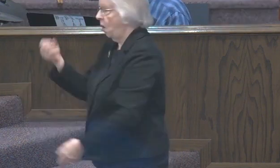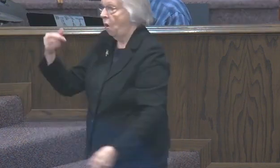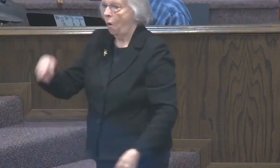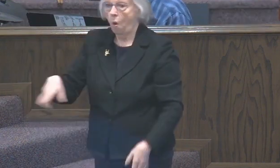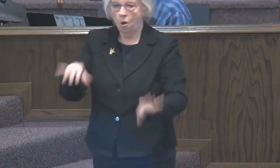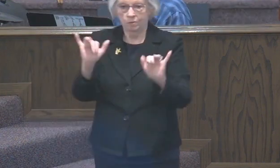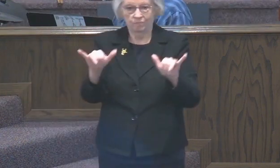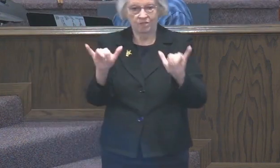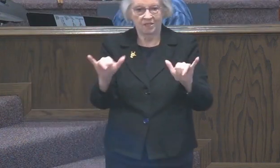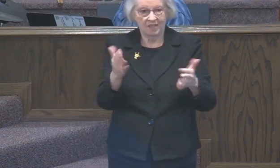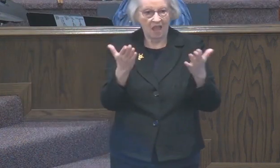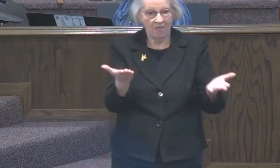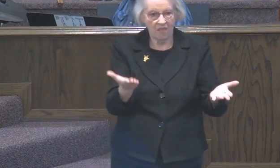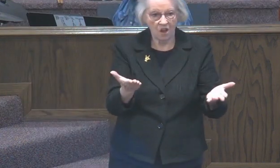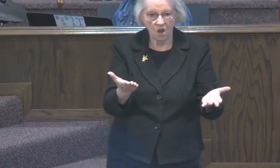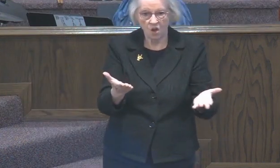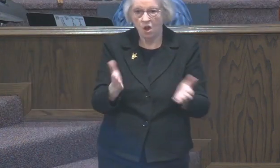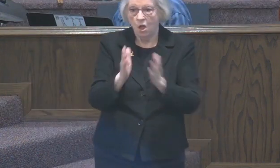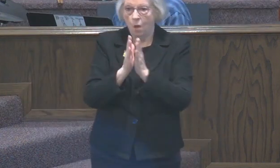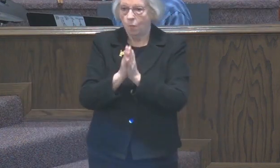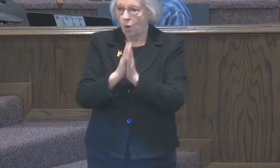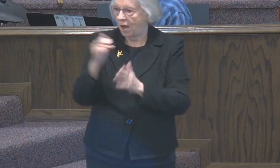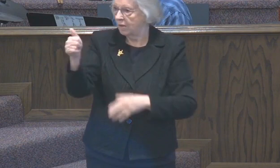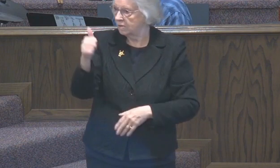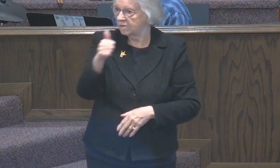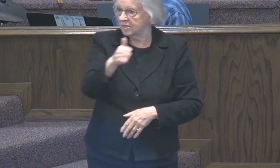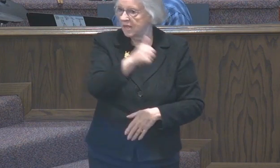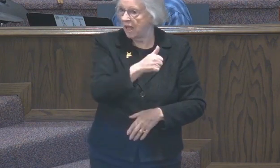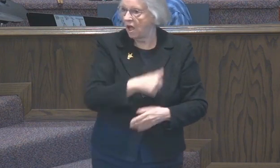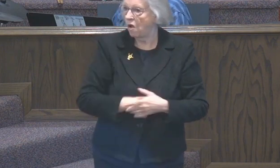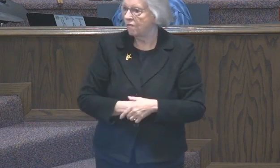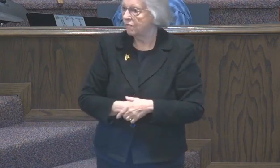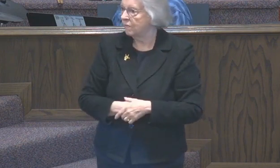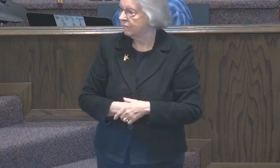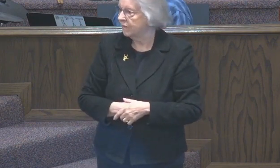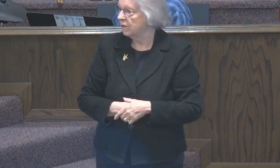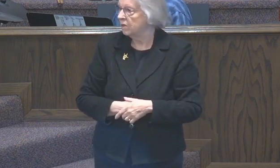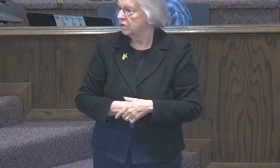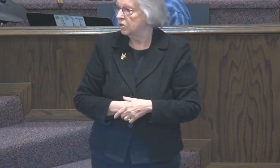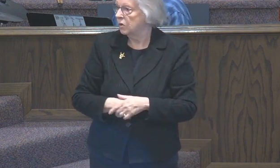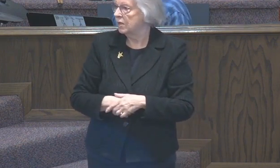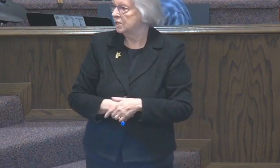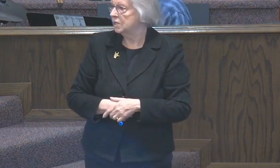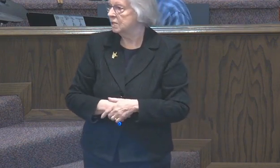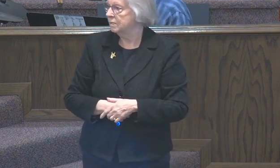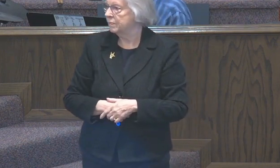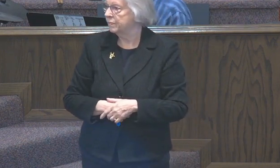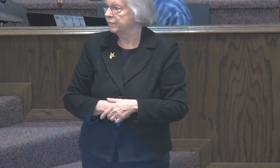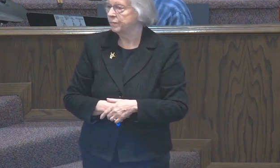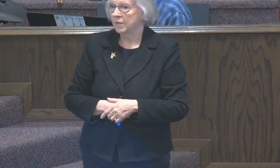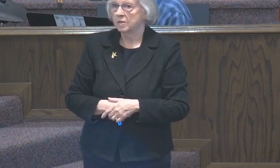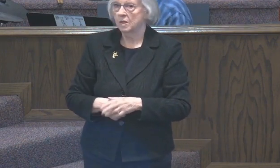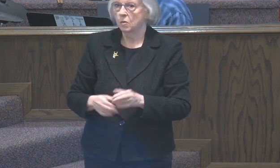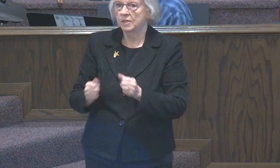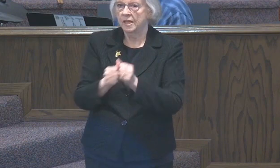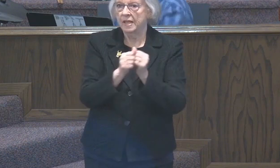you're comfortable with and pray with them. Let's pray this prayer together this morning.